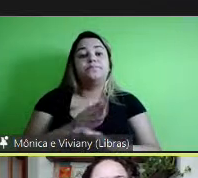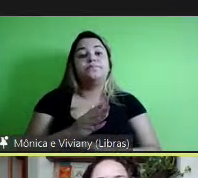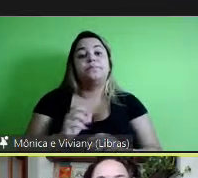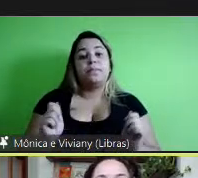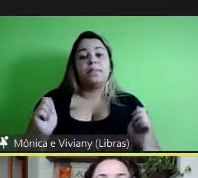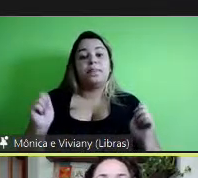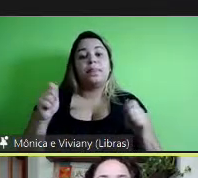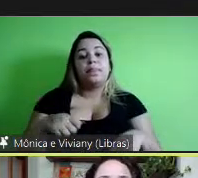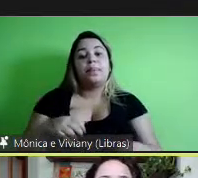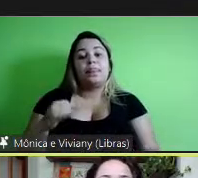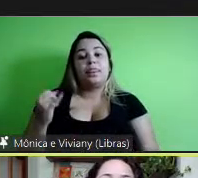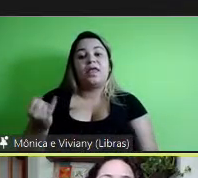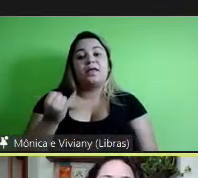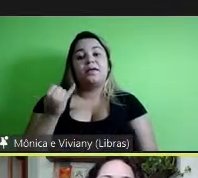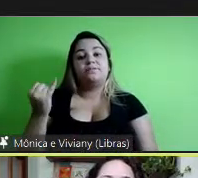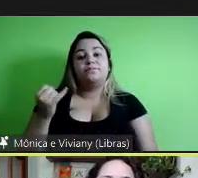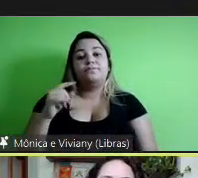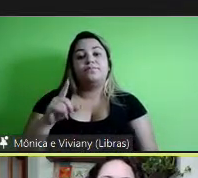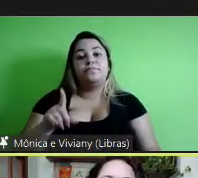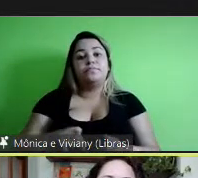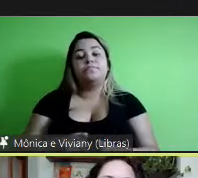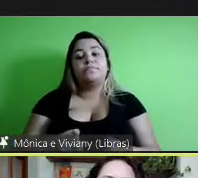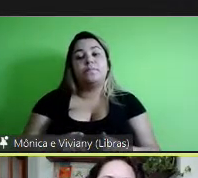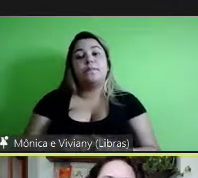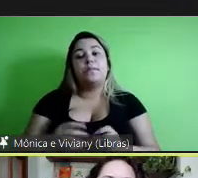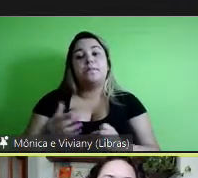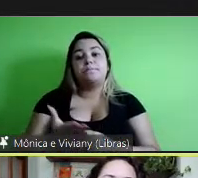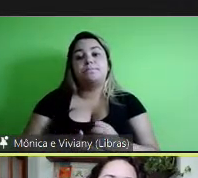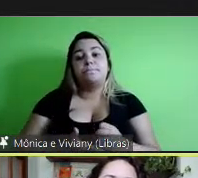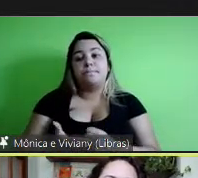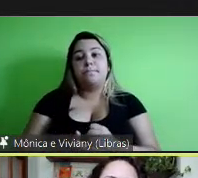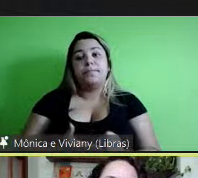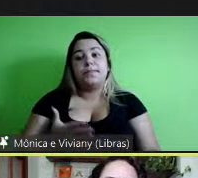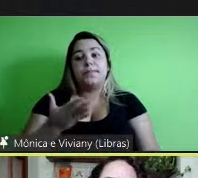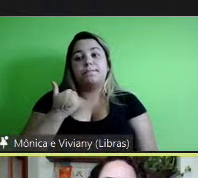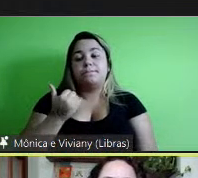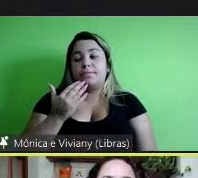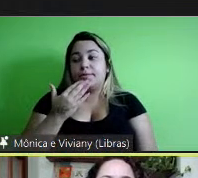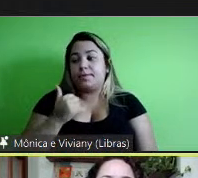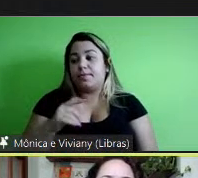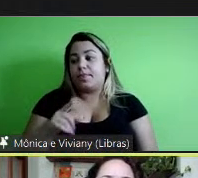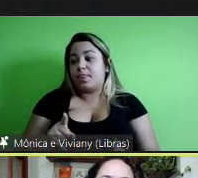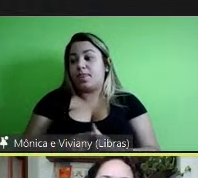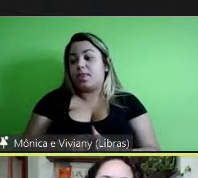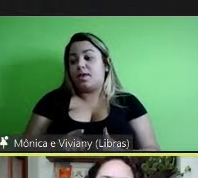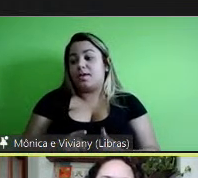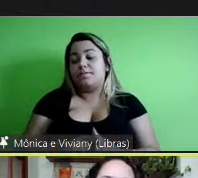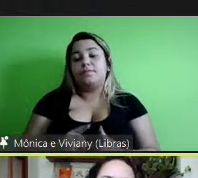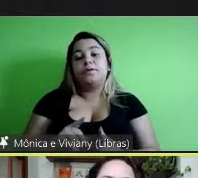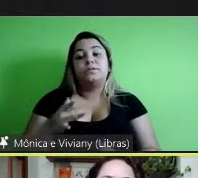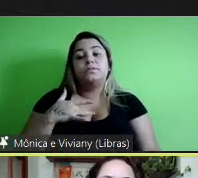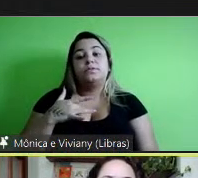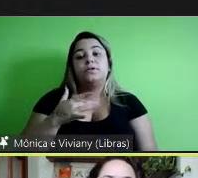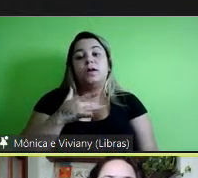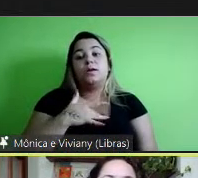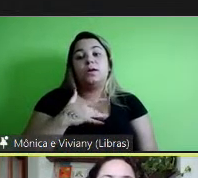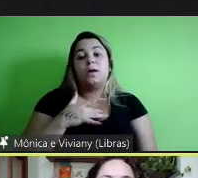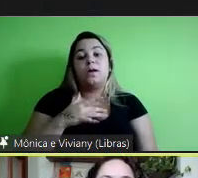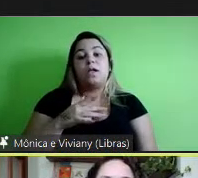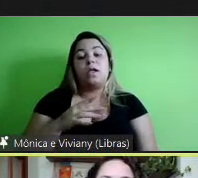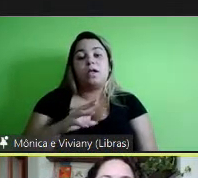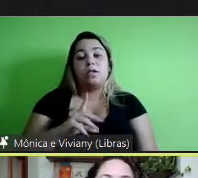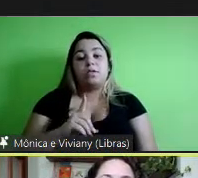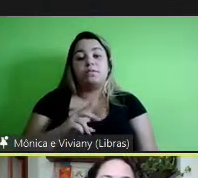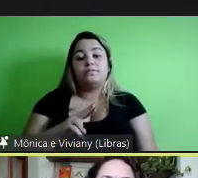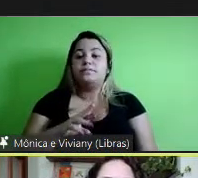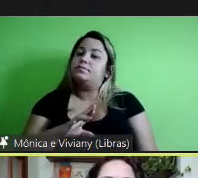compromising the access to other essential necessities, having as a basis food practices who promote health and